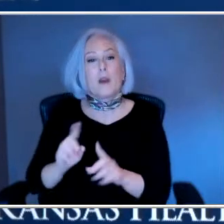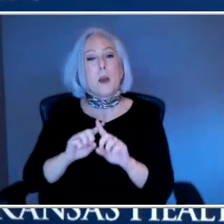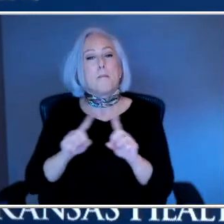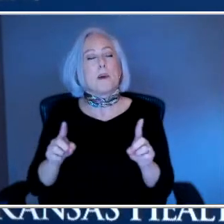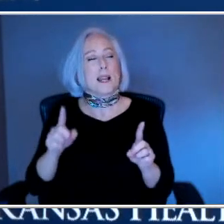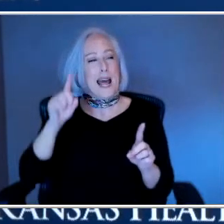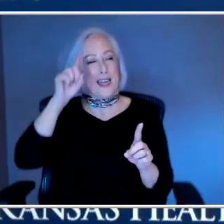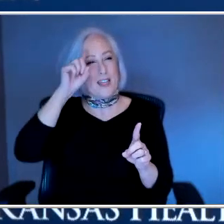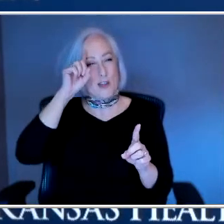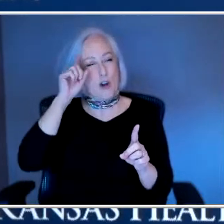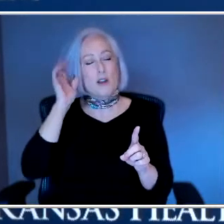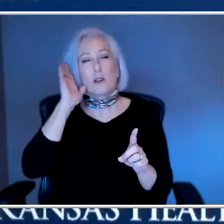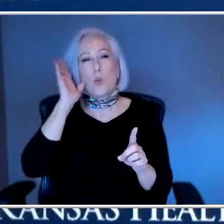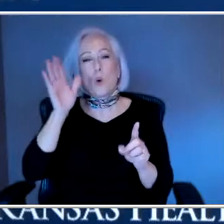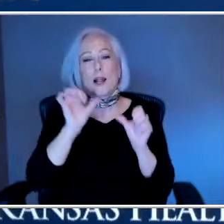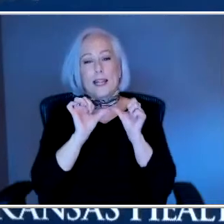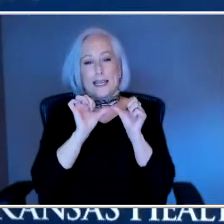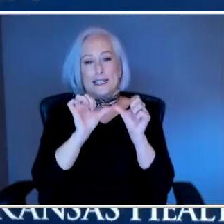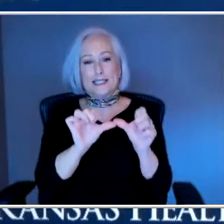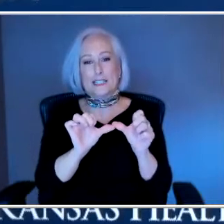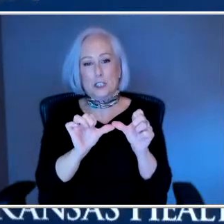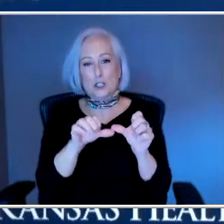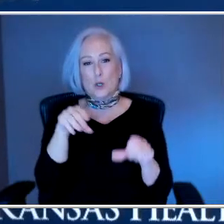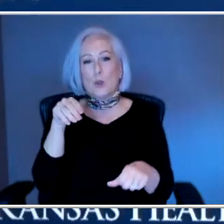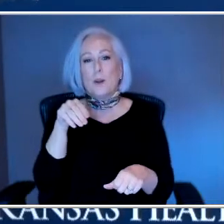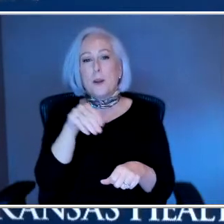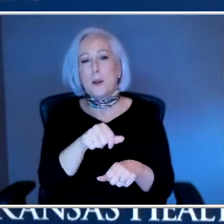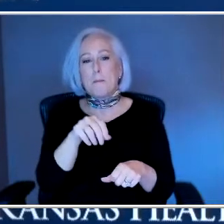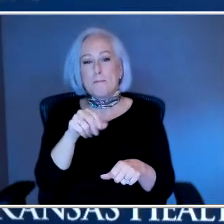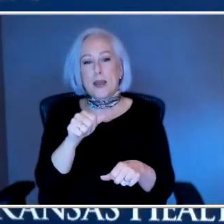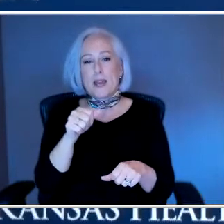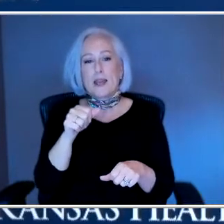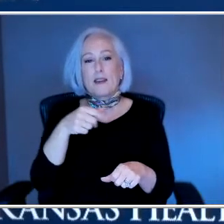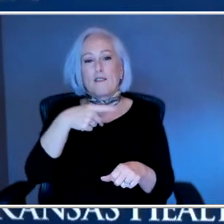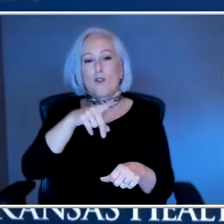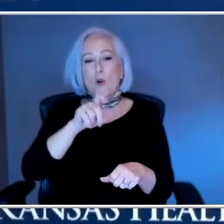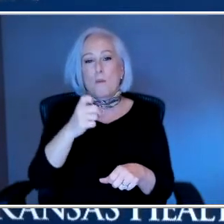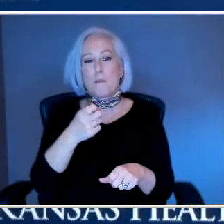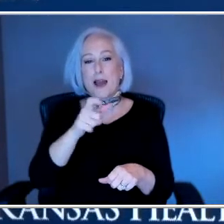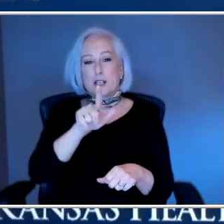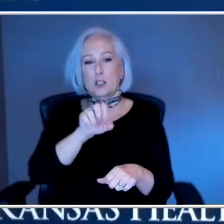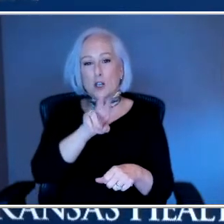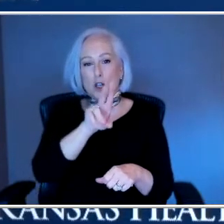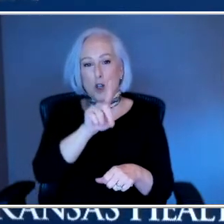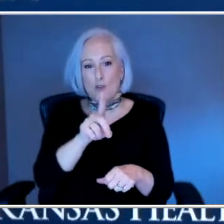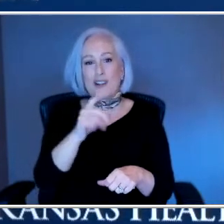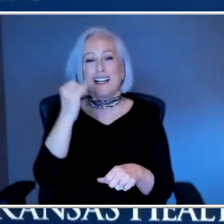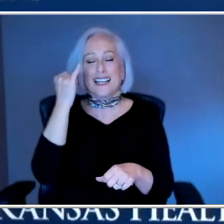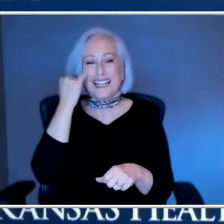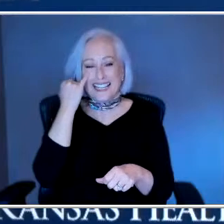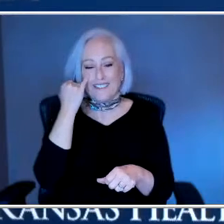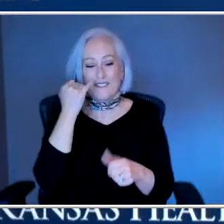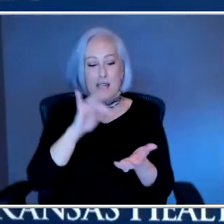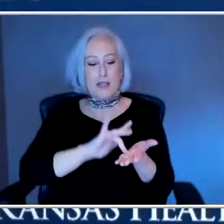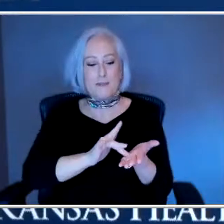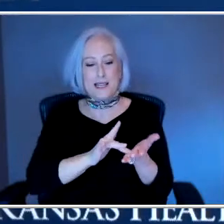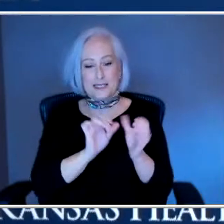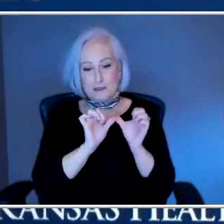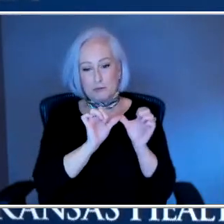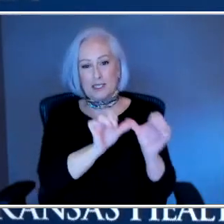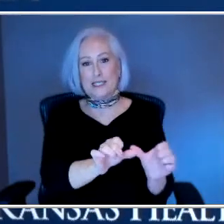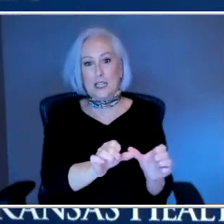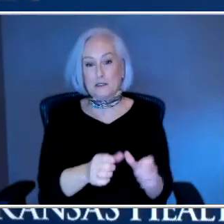the subsidized or the paid for Paxlovid as long as the supplies lasted. And the last I had heard, there was a lot